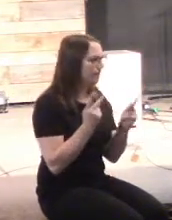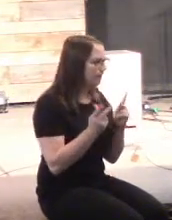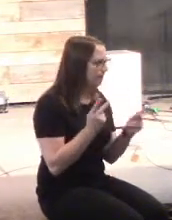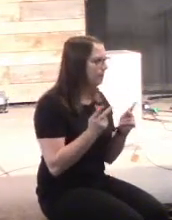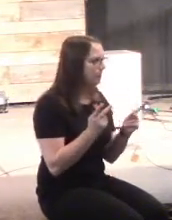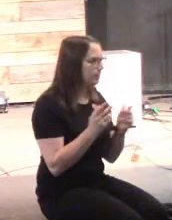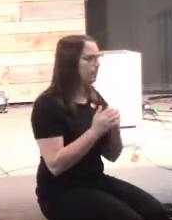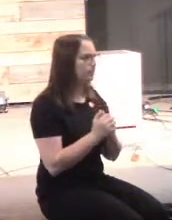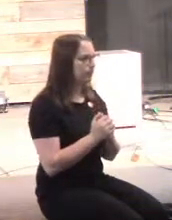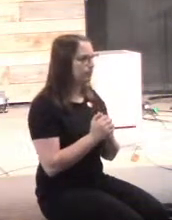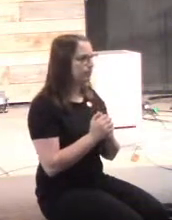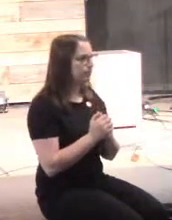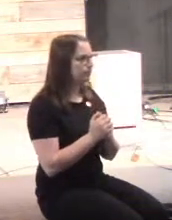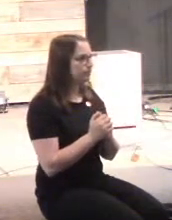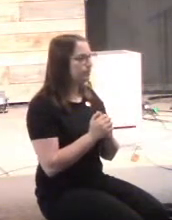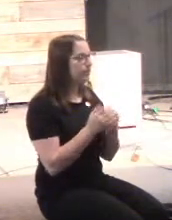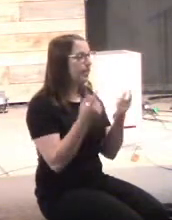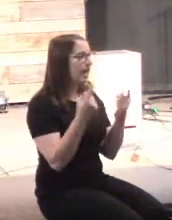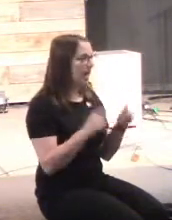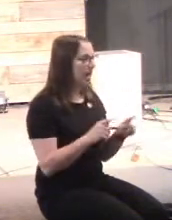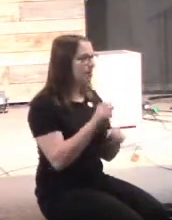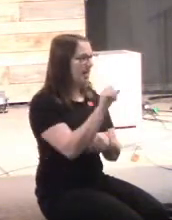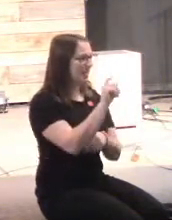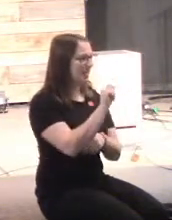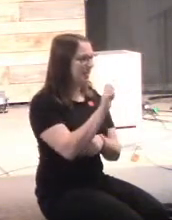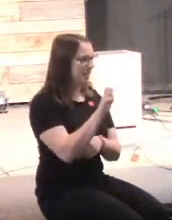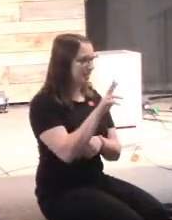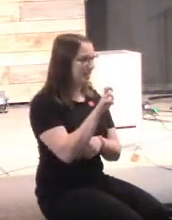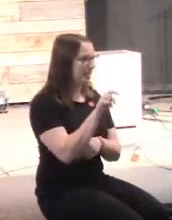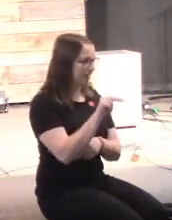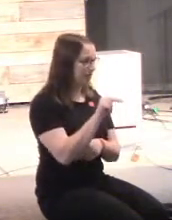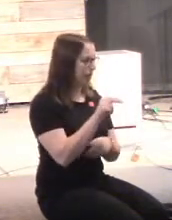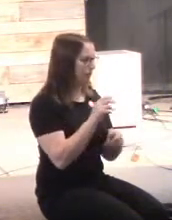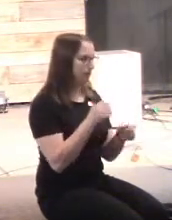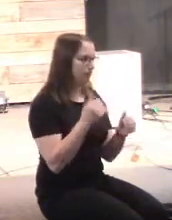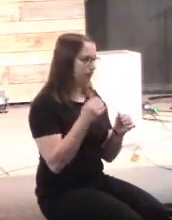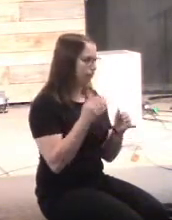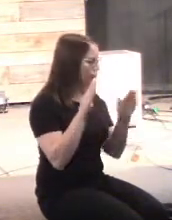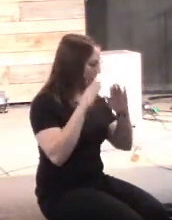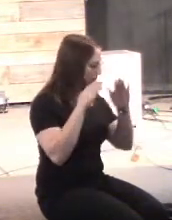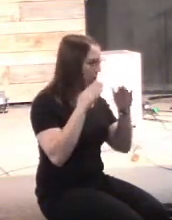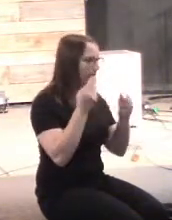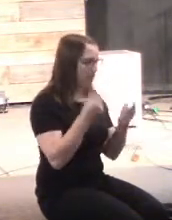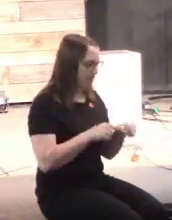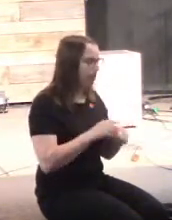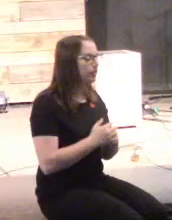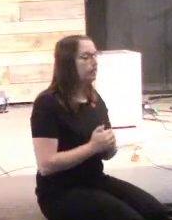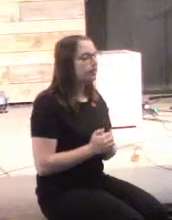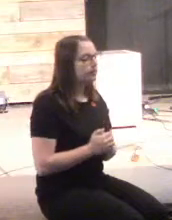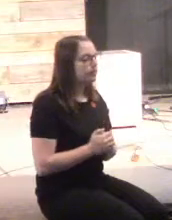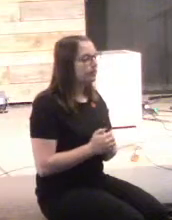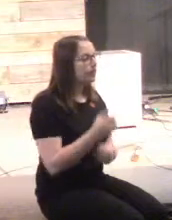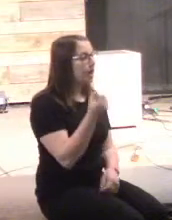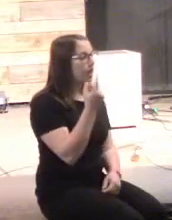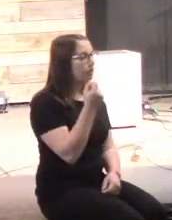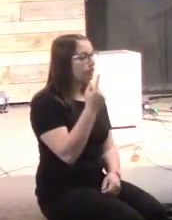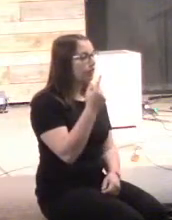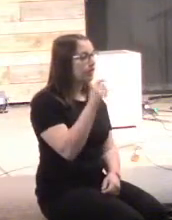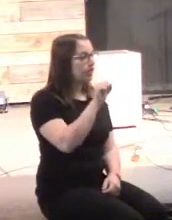the persecution that broke out because of Stephen. Amen? And right as he's traveling, you got to keep in mind that old Saul